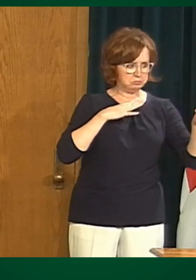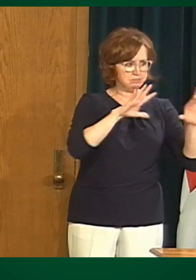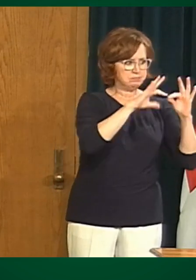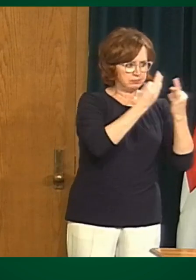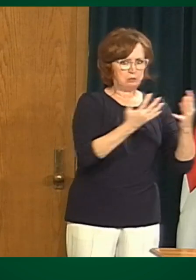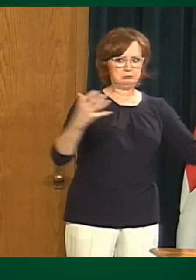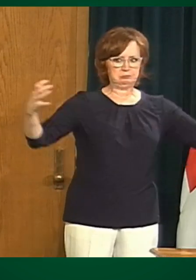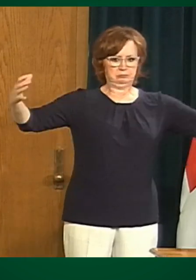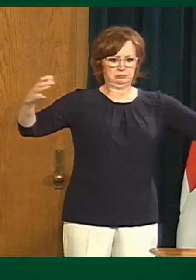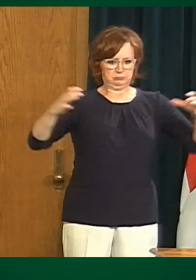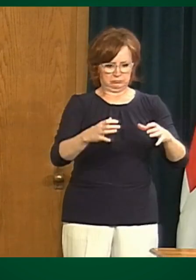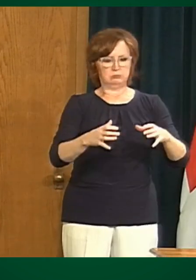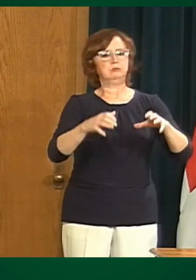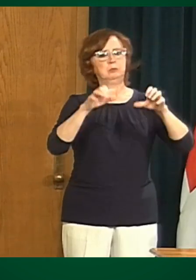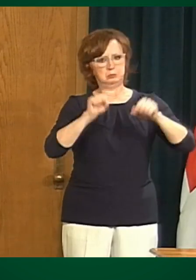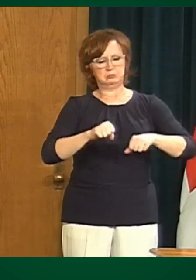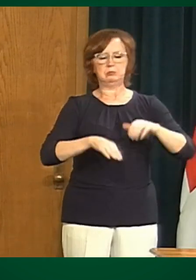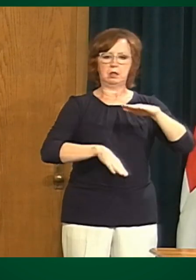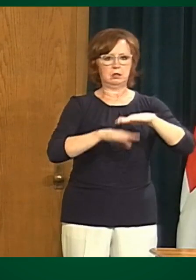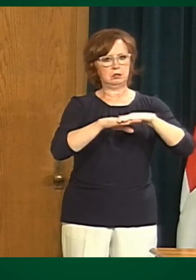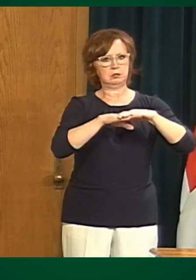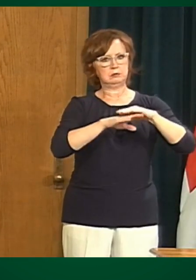manner just to